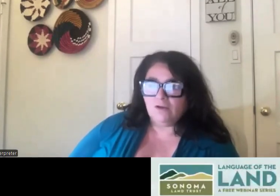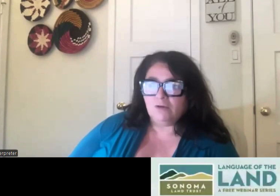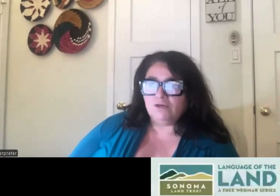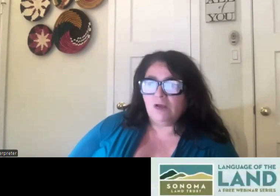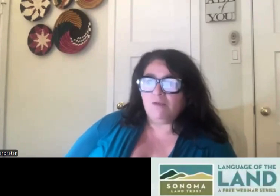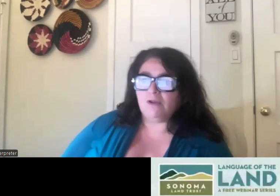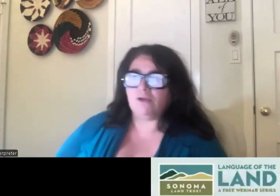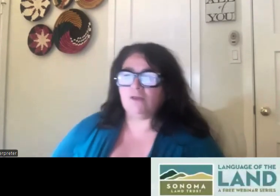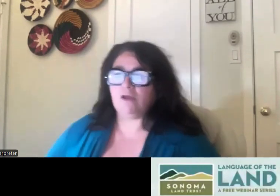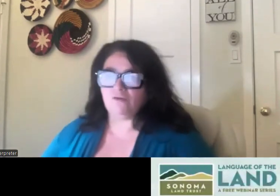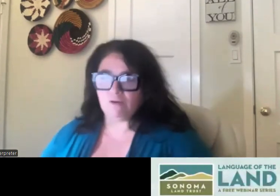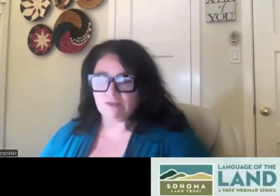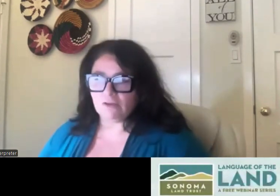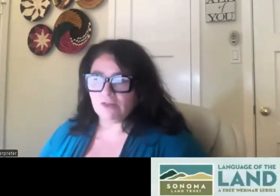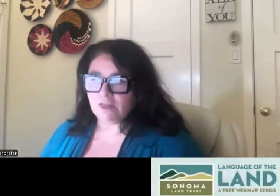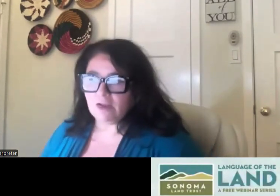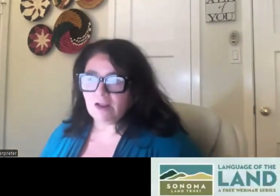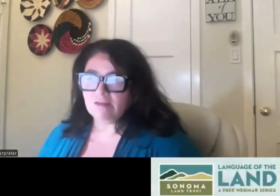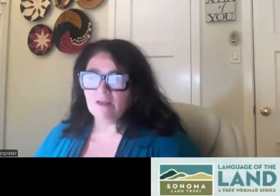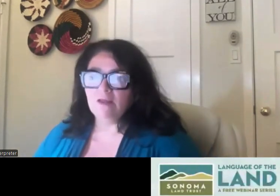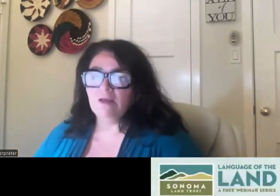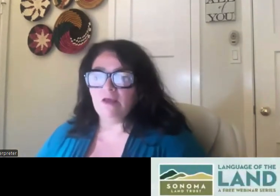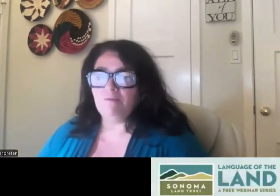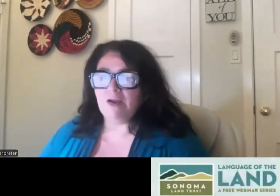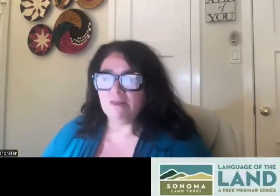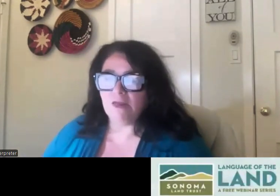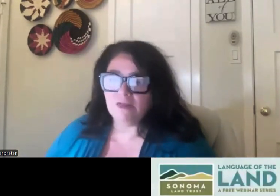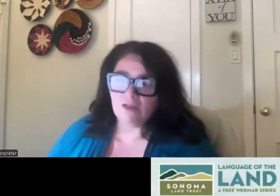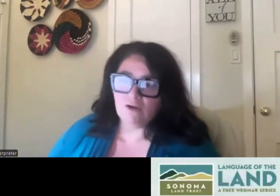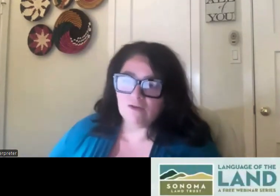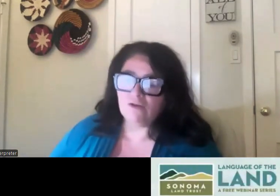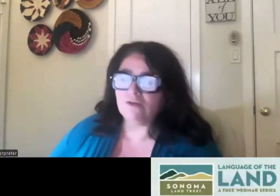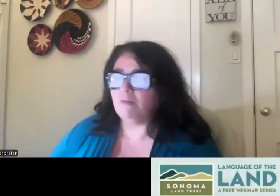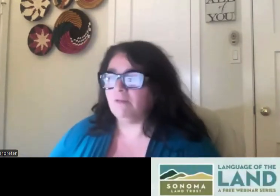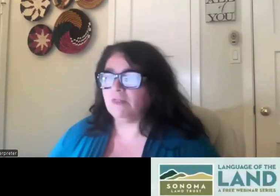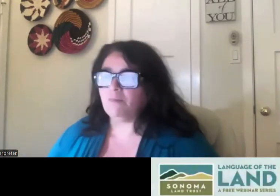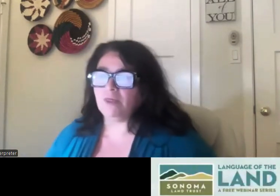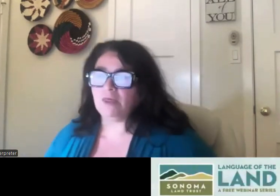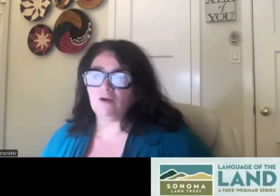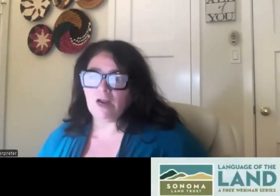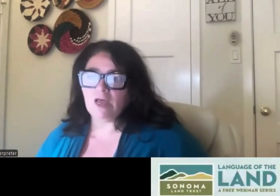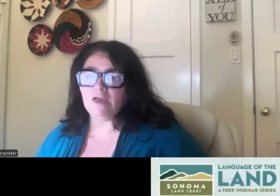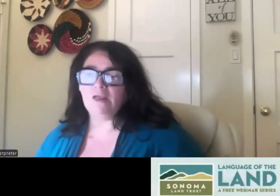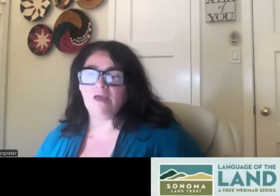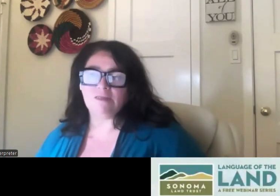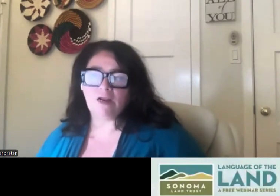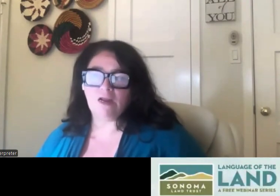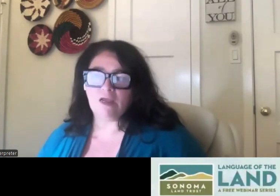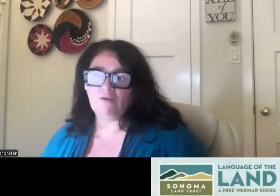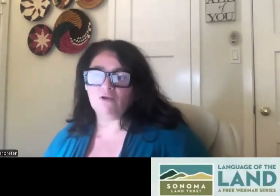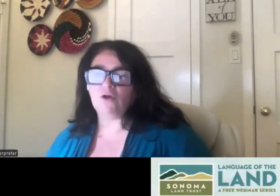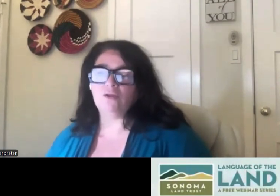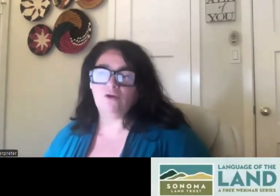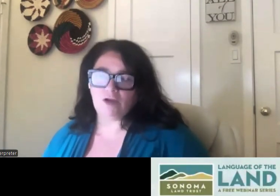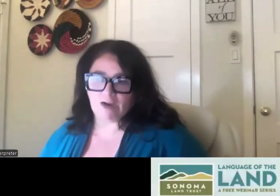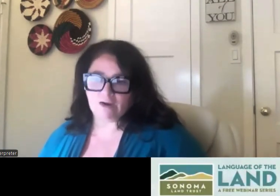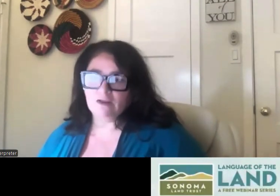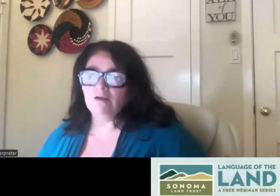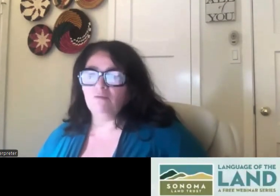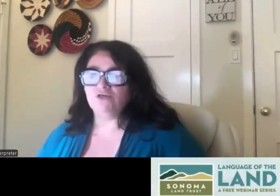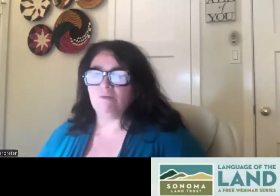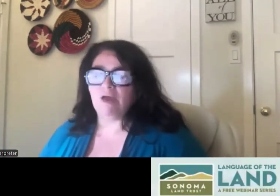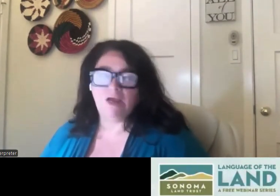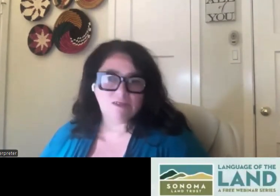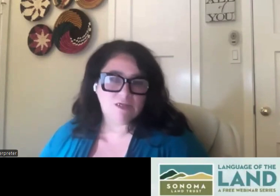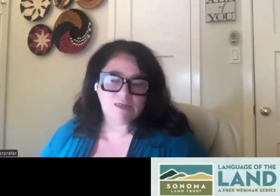to our website, sonomalandtrust.org, and click the donate button. Thank you so much, all of you. In these uncertain